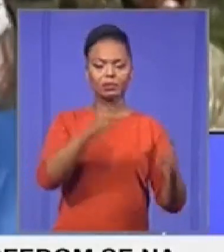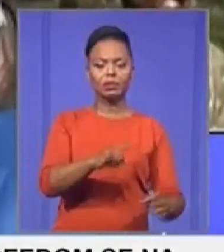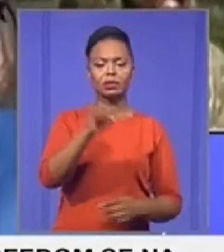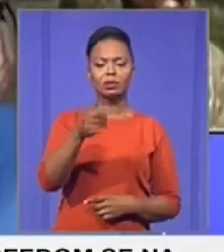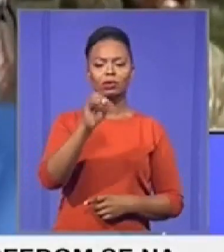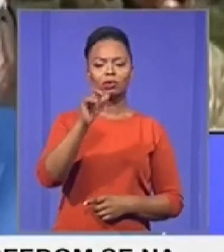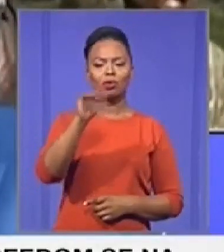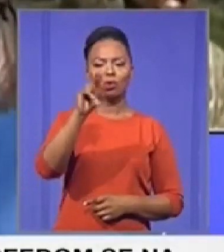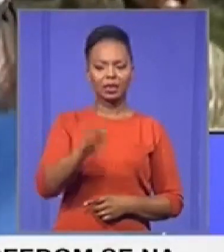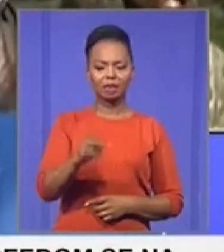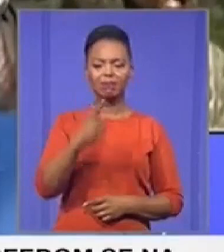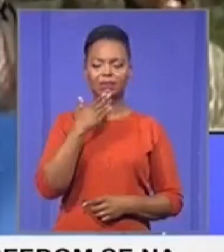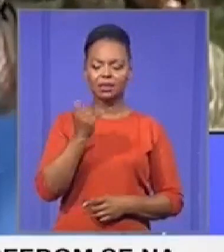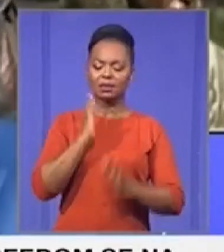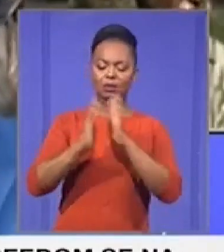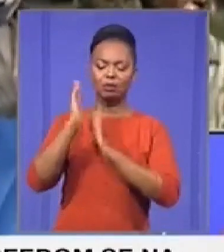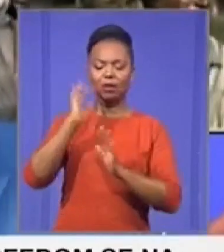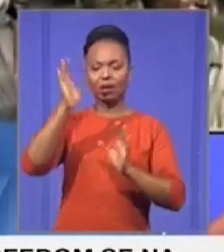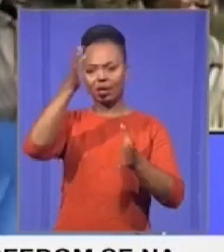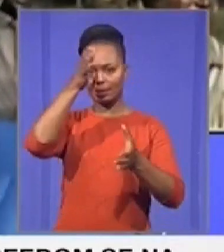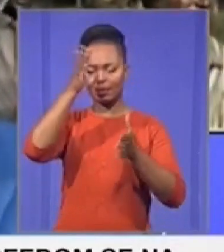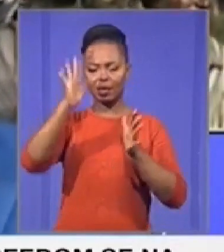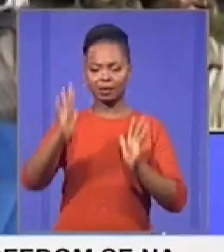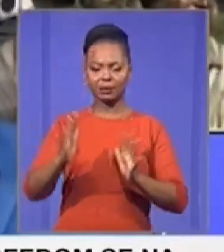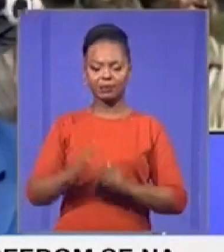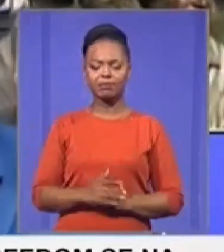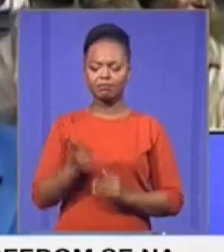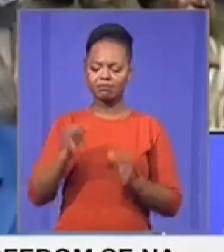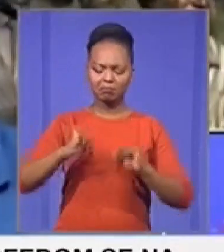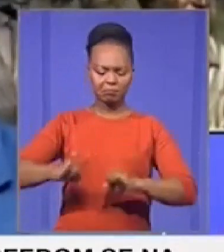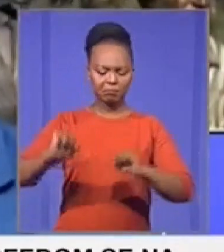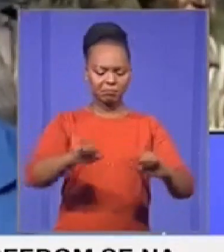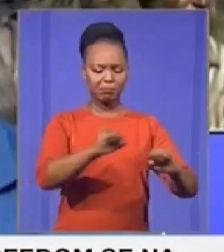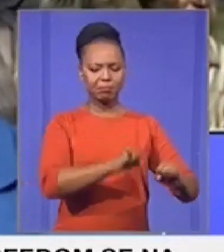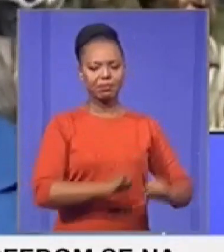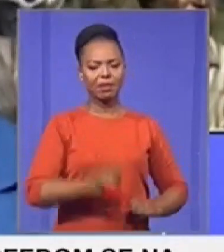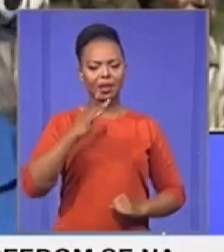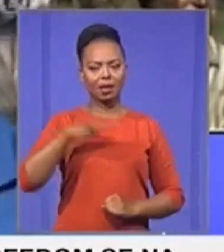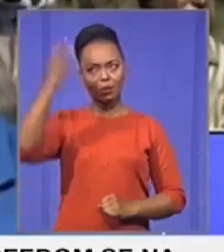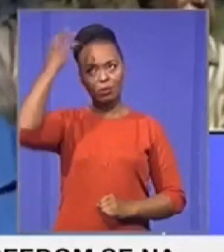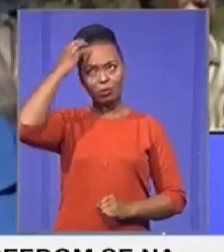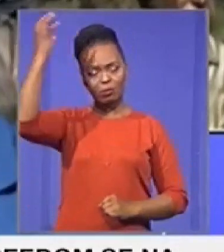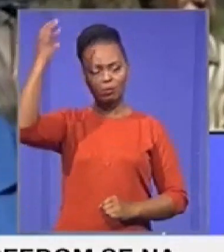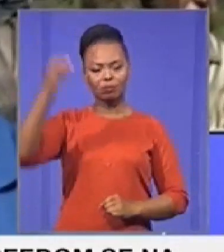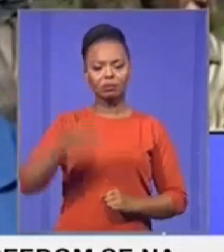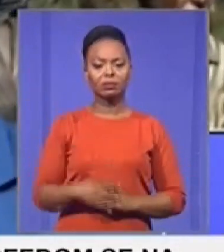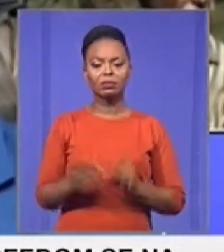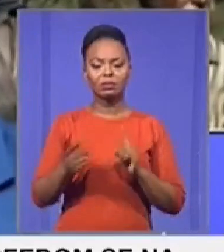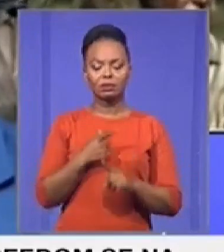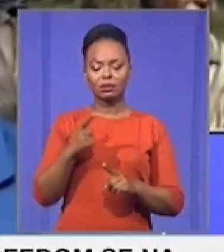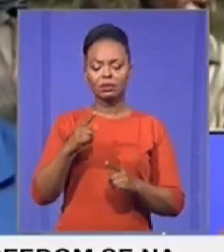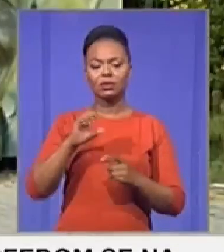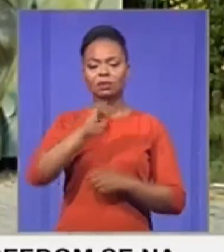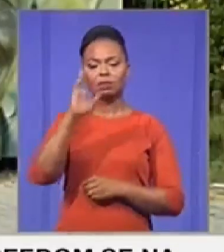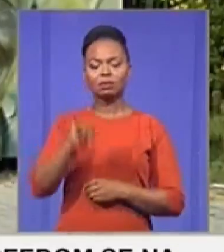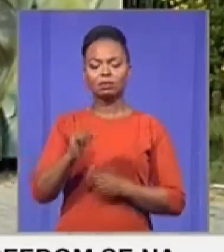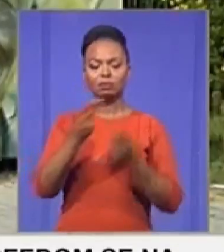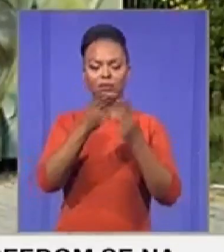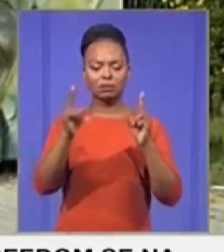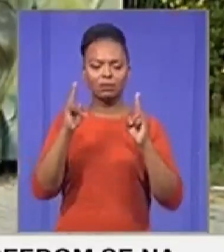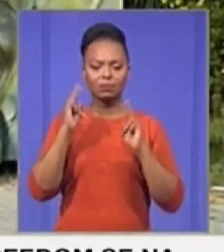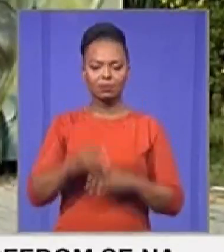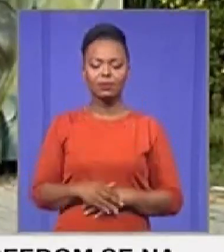will you be our historical expert? He agreed to do that, and a few other professors from different South African universities.